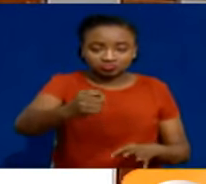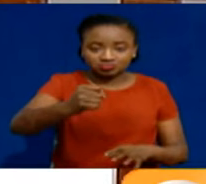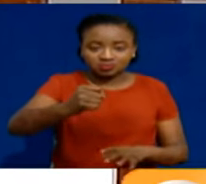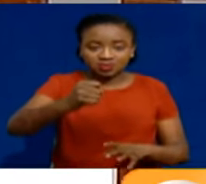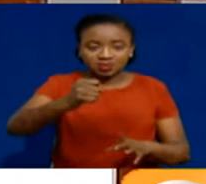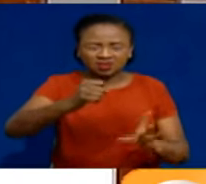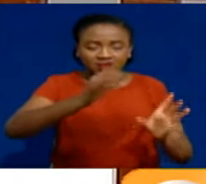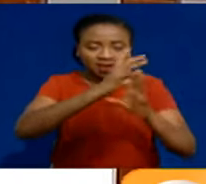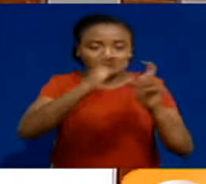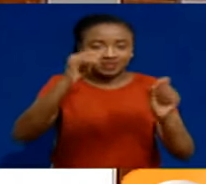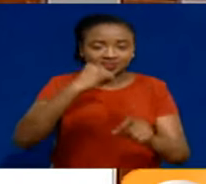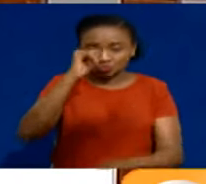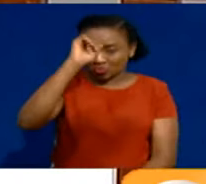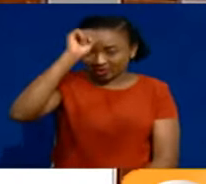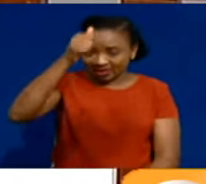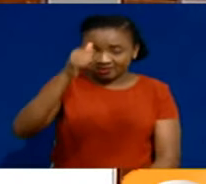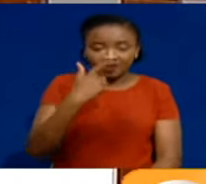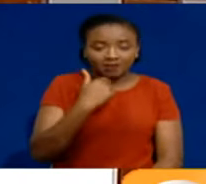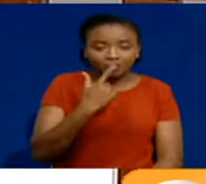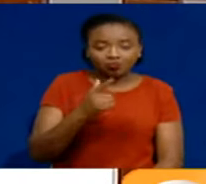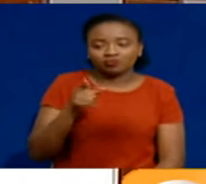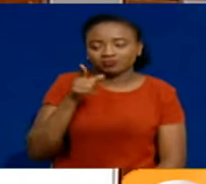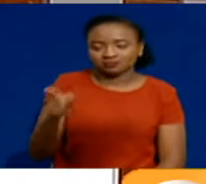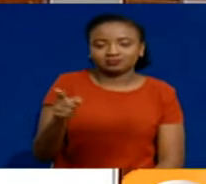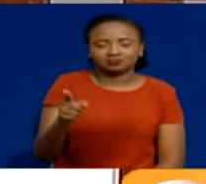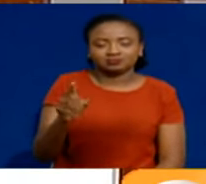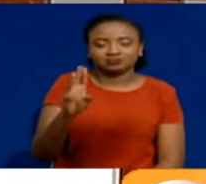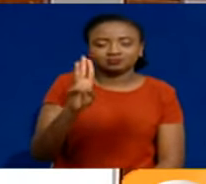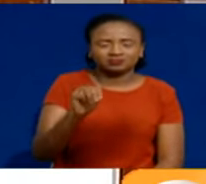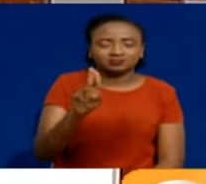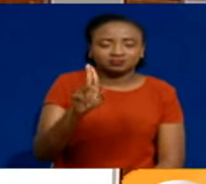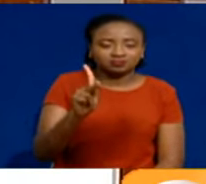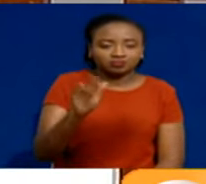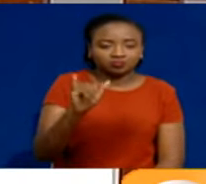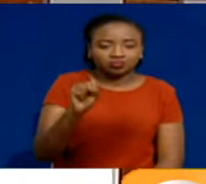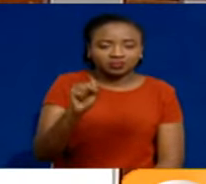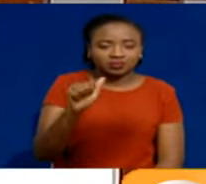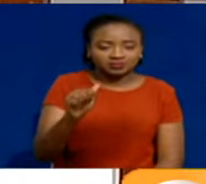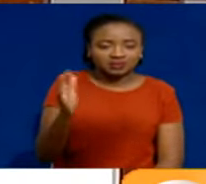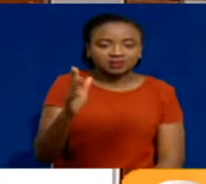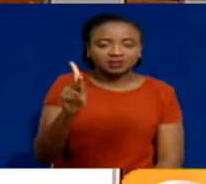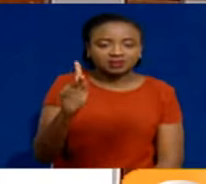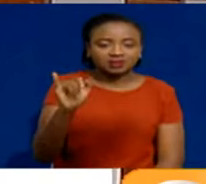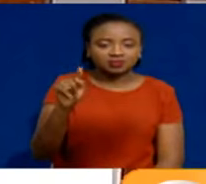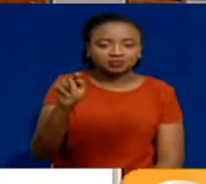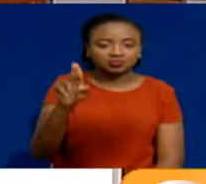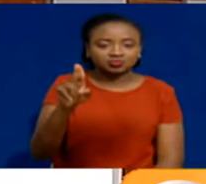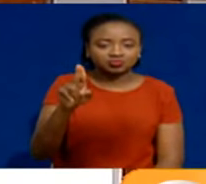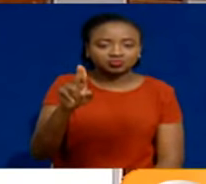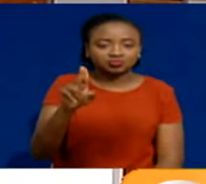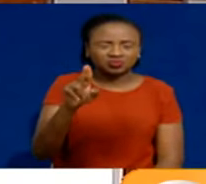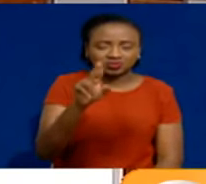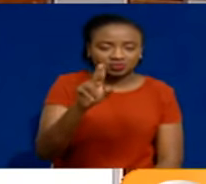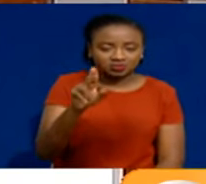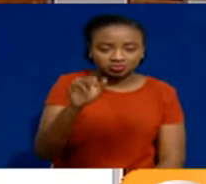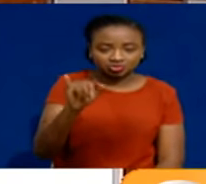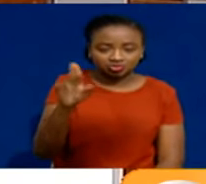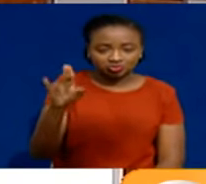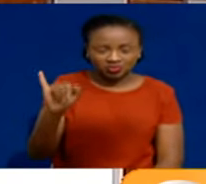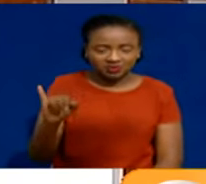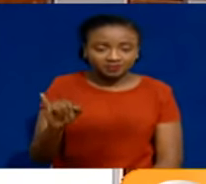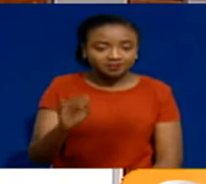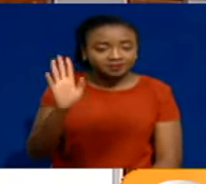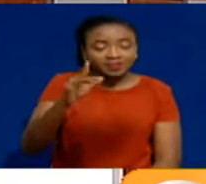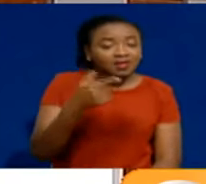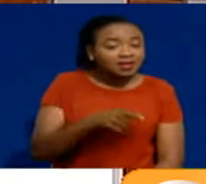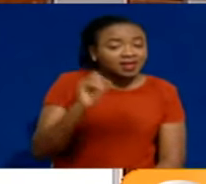Kitui, if he's given an opportunity. But then the question comes, in politics, are you given or you fight for